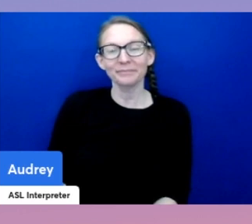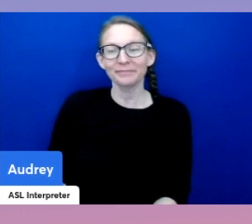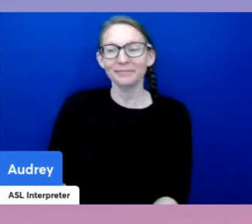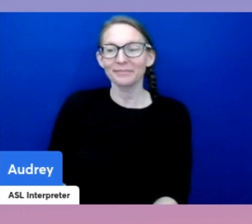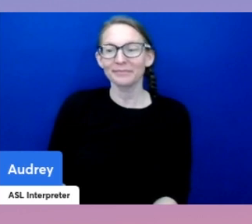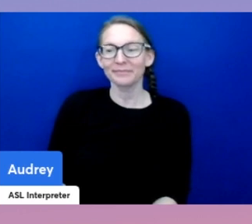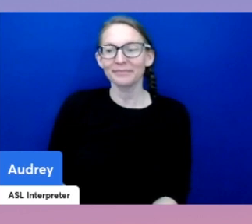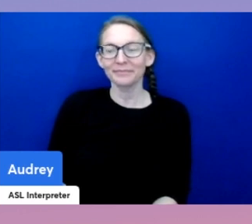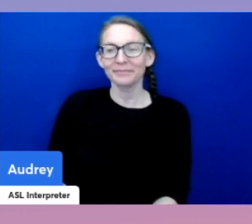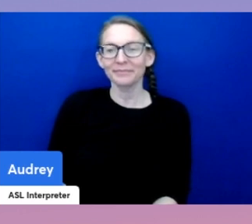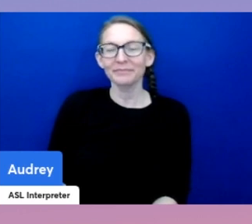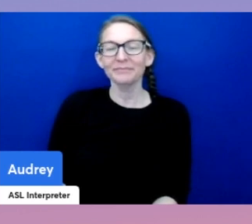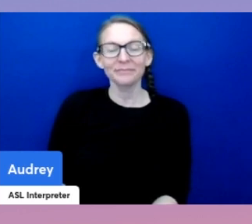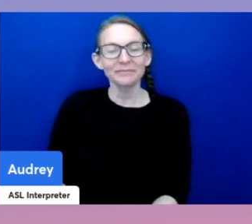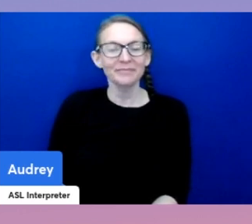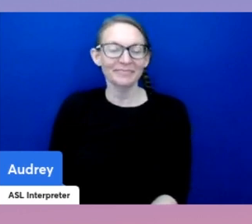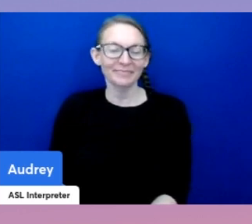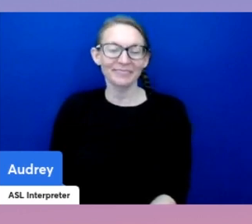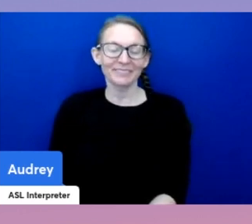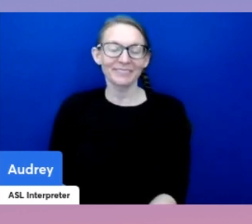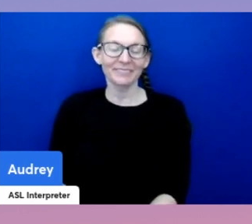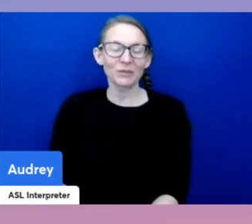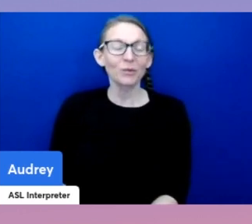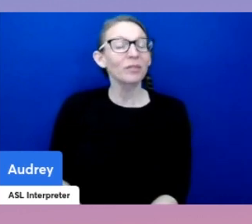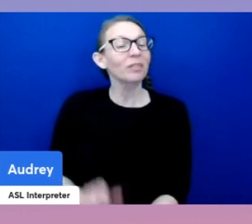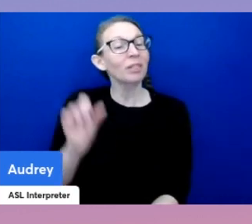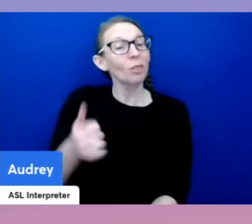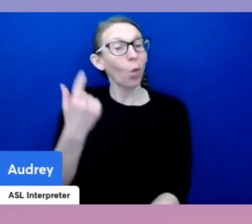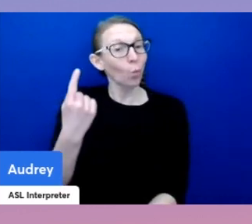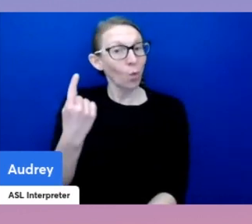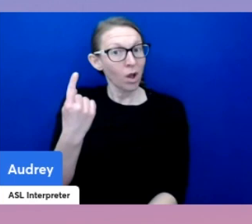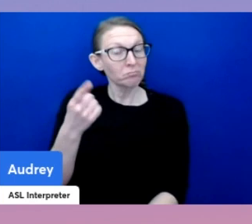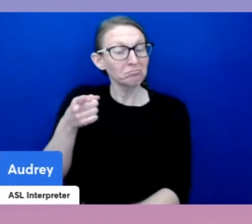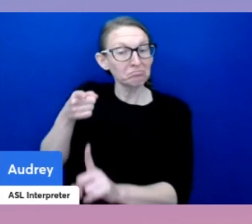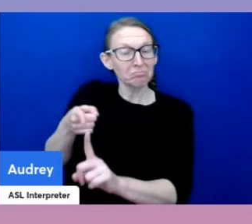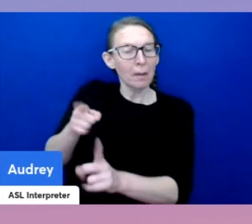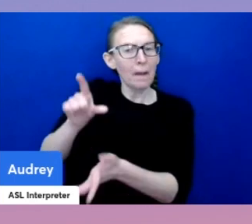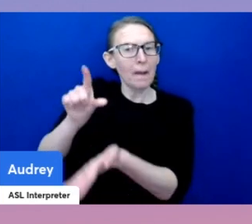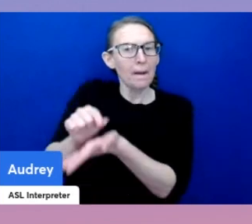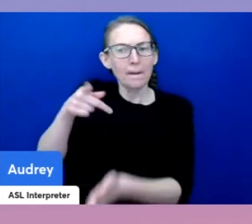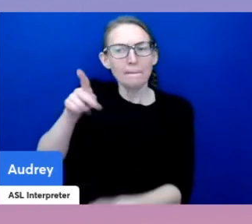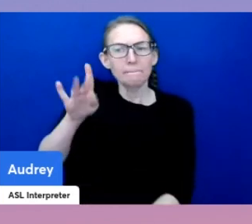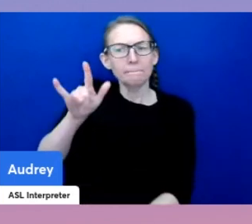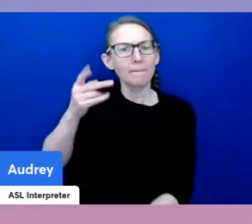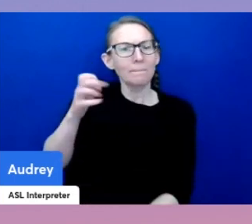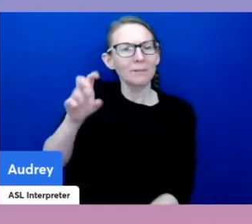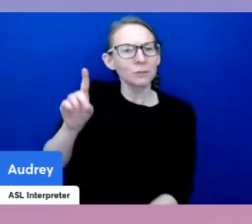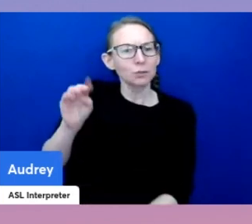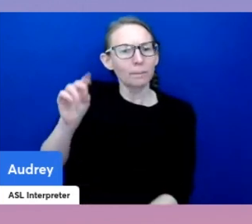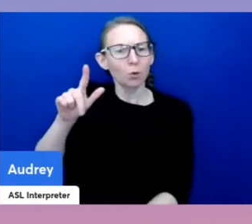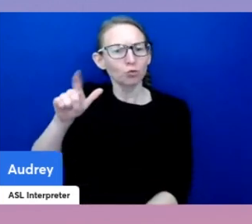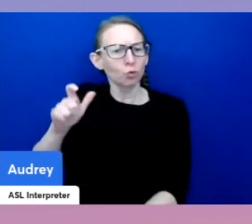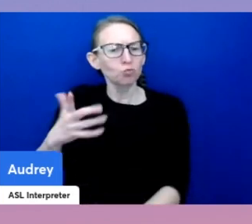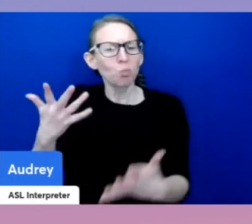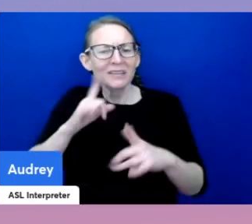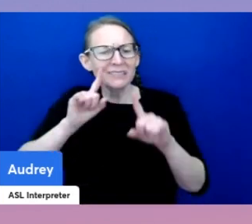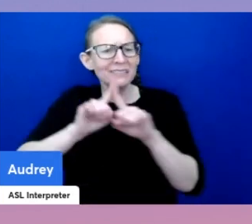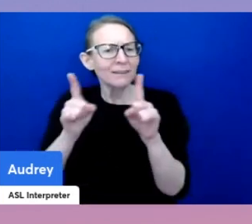the another one is the publish modules. What is the difference with chat modules? Chat modules